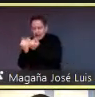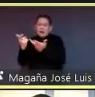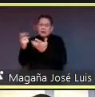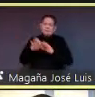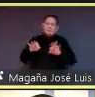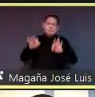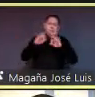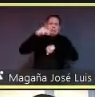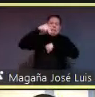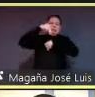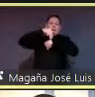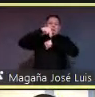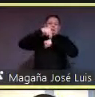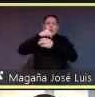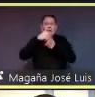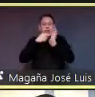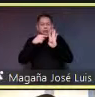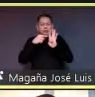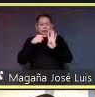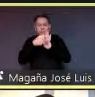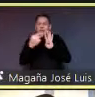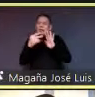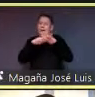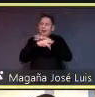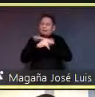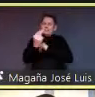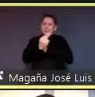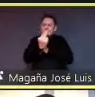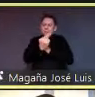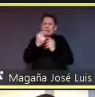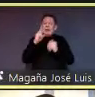training health professionals.